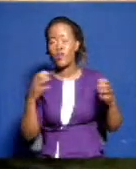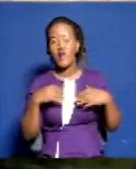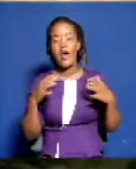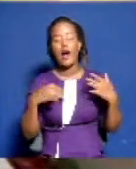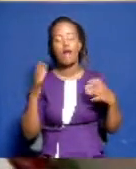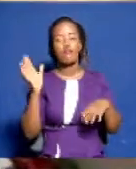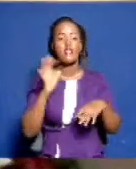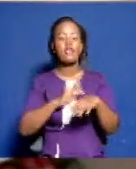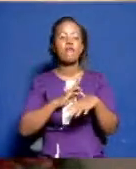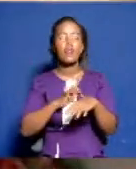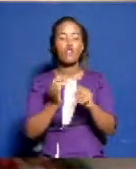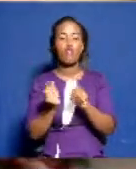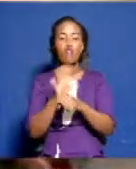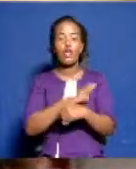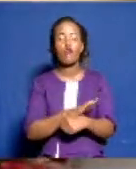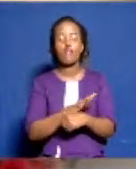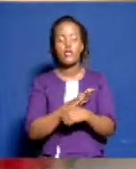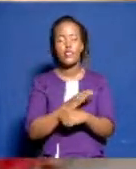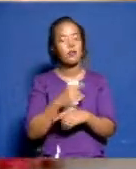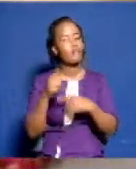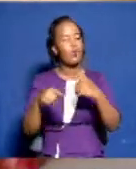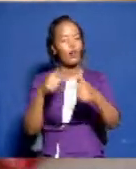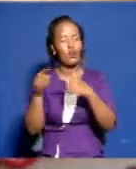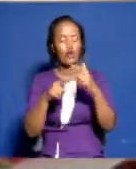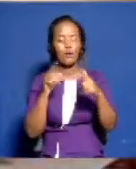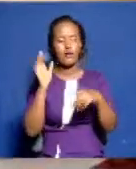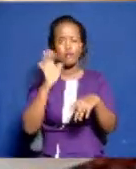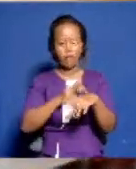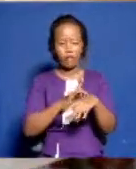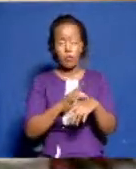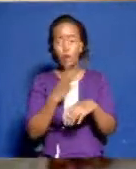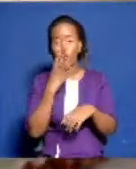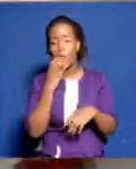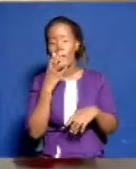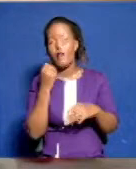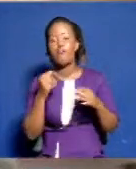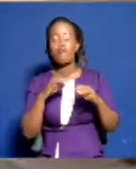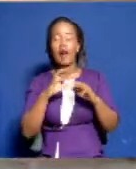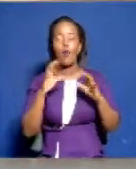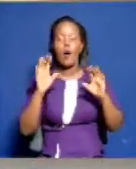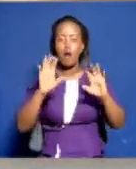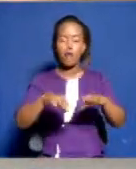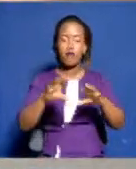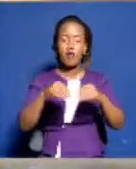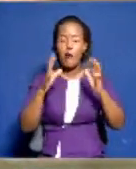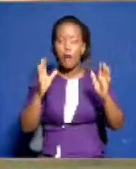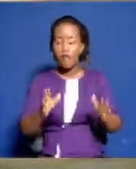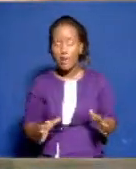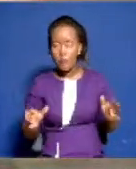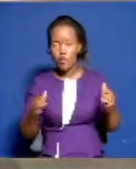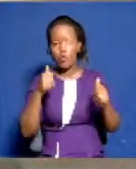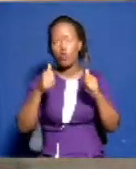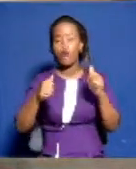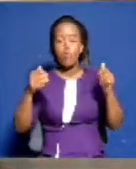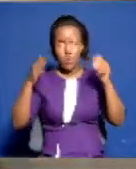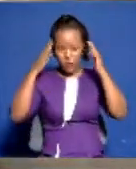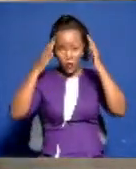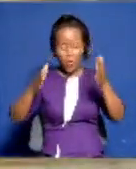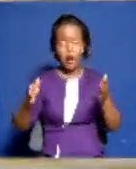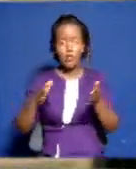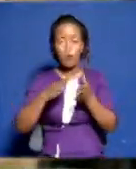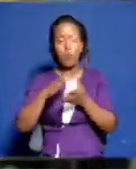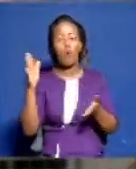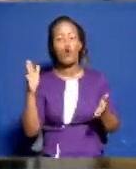of the COVID-19 disruption still being felt, flower farms in Kenya that previously relied on traditional market in Europe